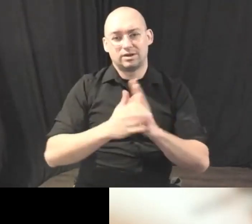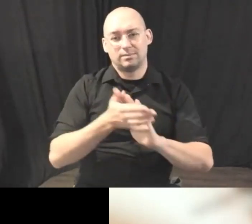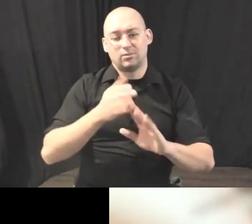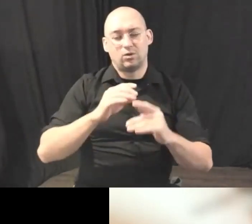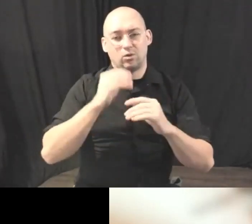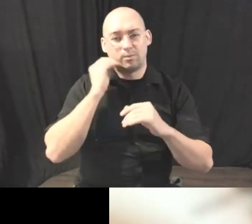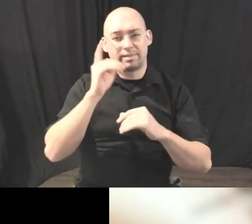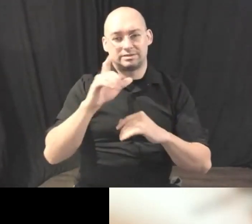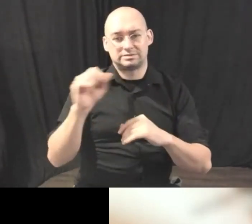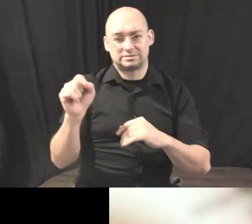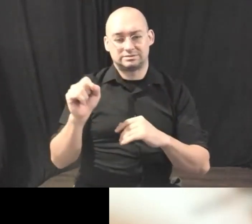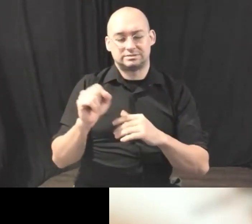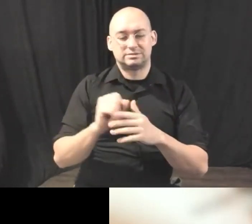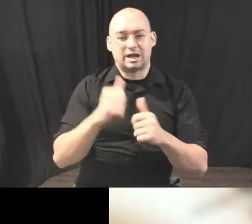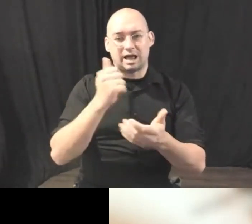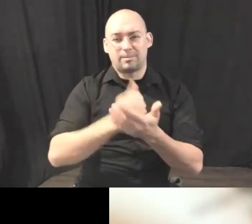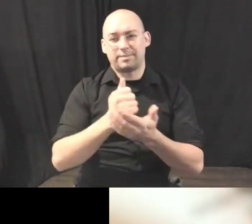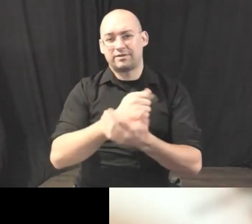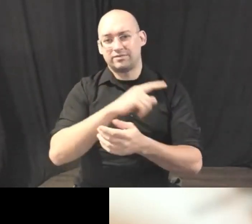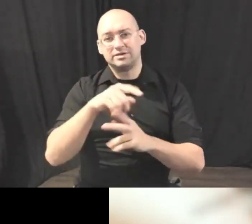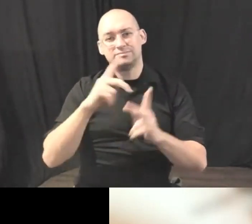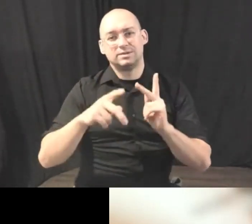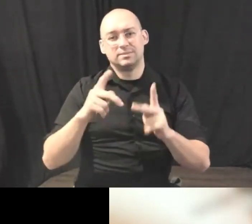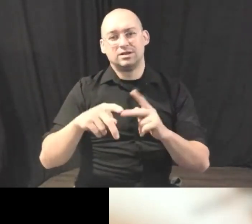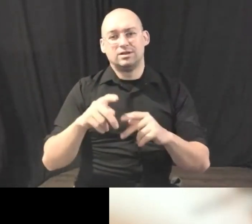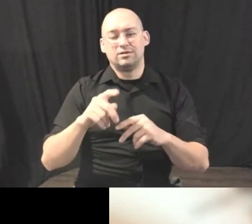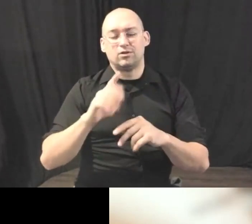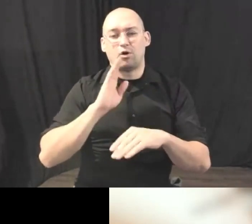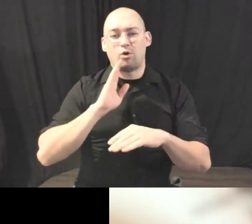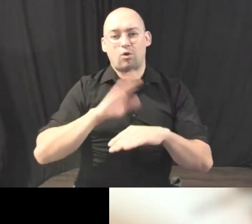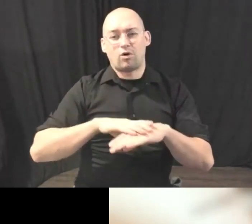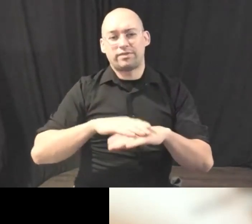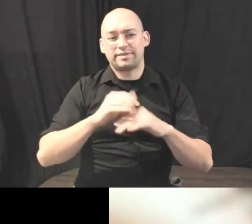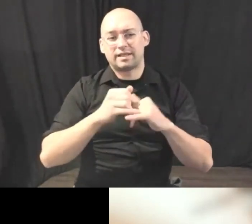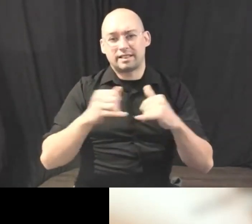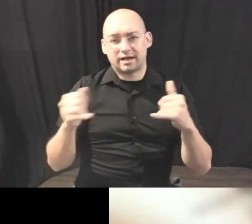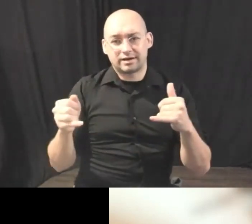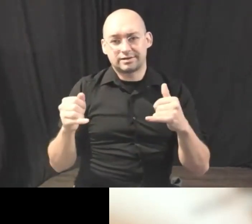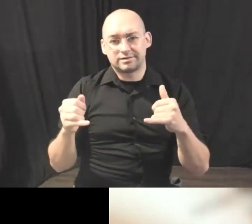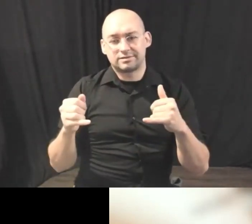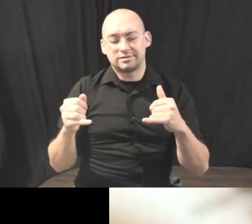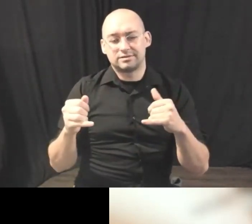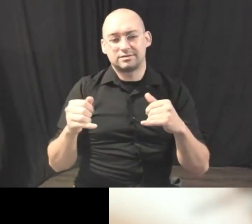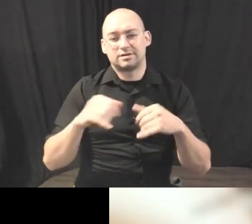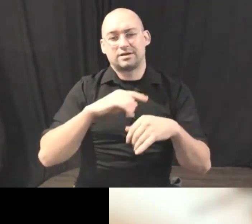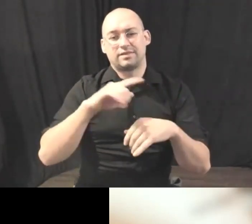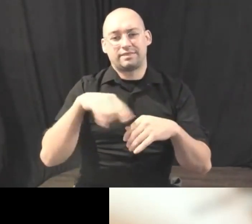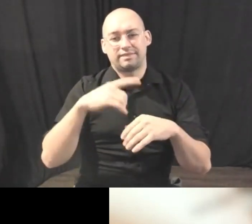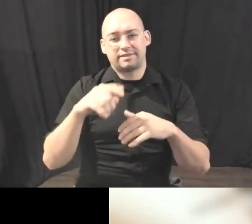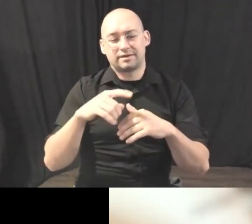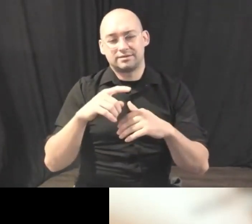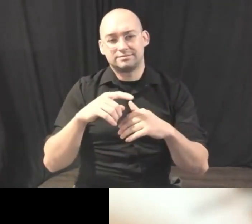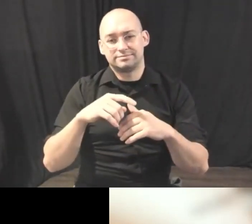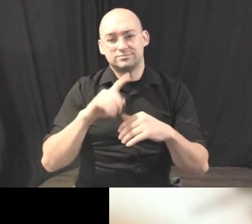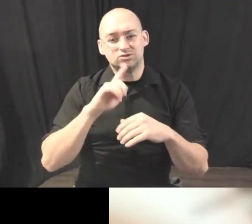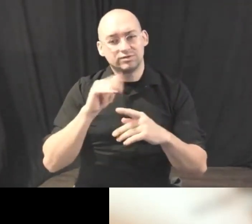So helping those people who are on the precipice, stay housed, is just